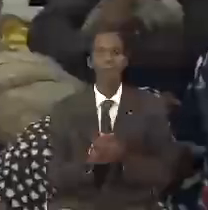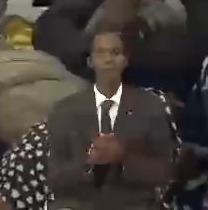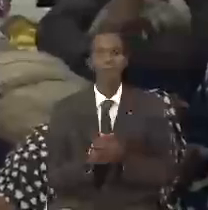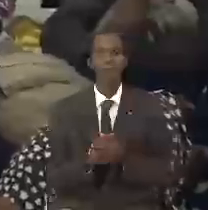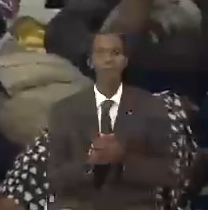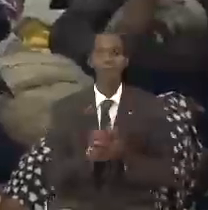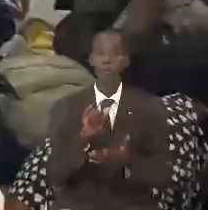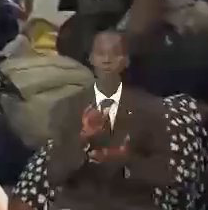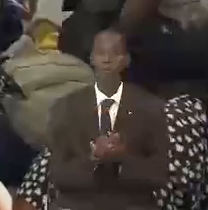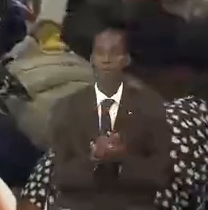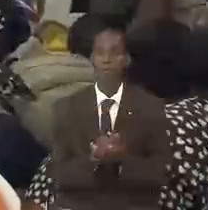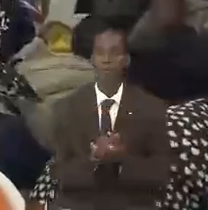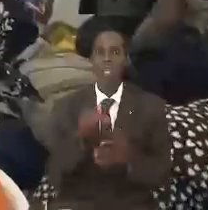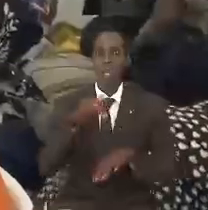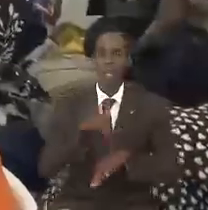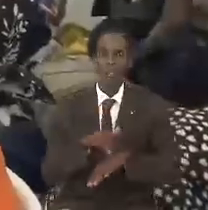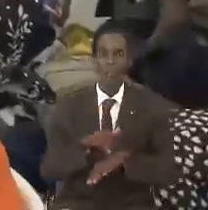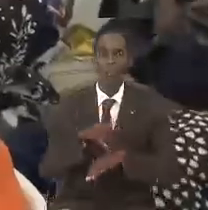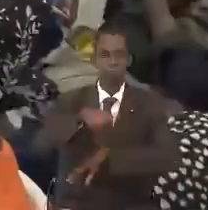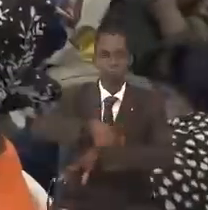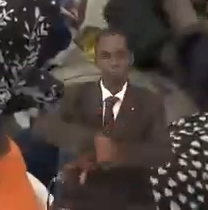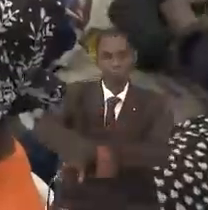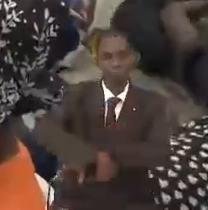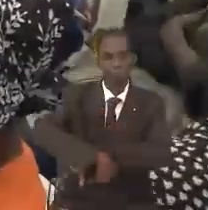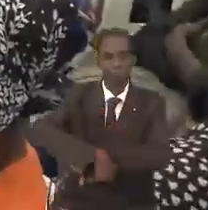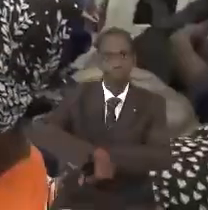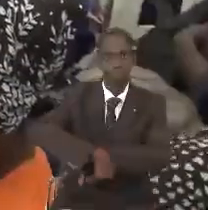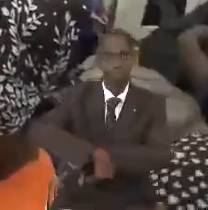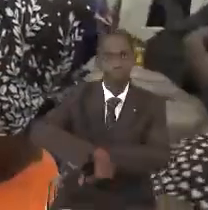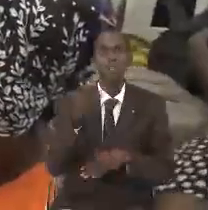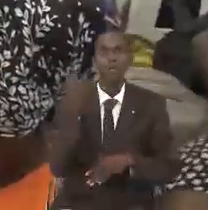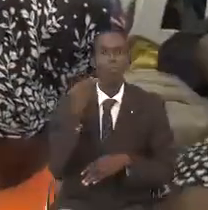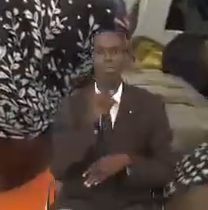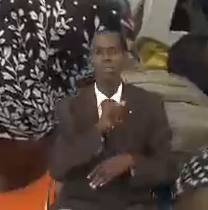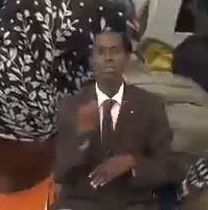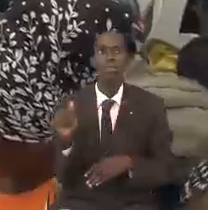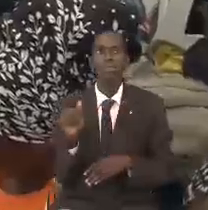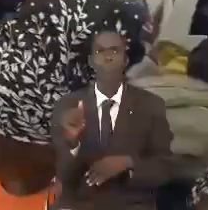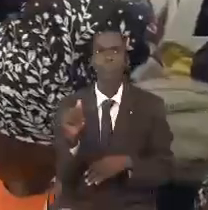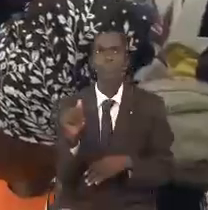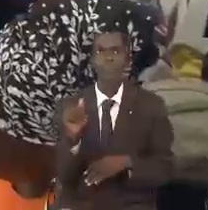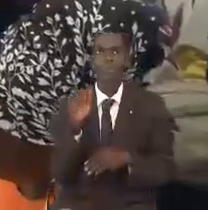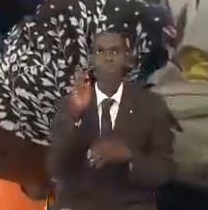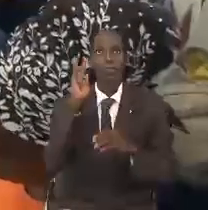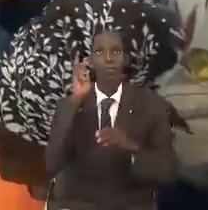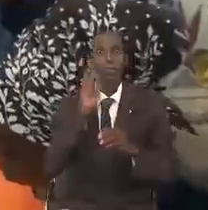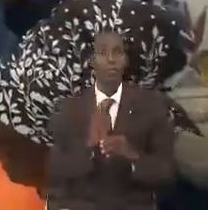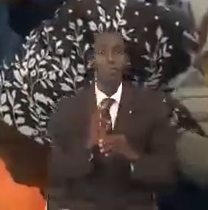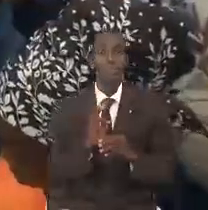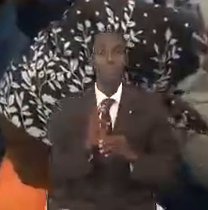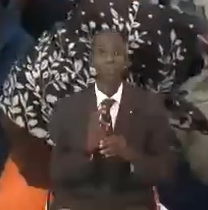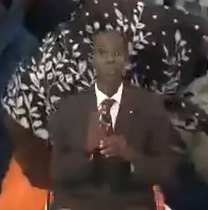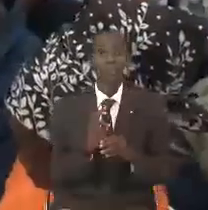and at midnight there was a cry made, behold,